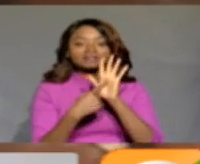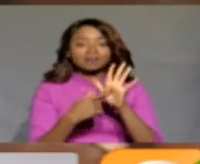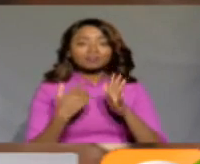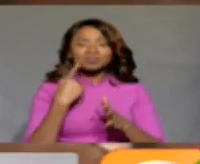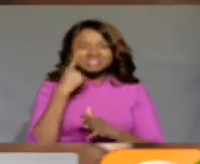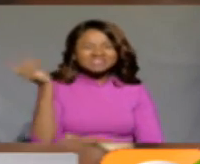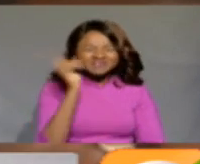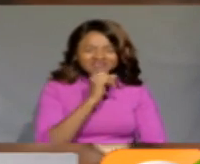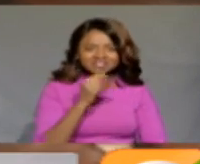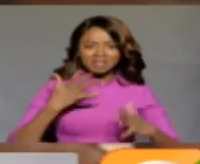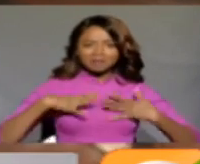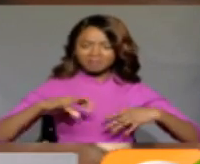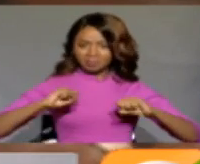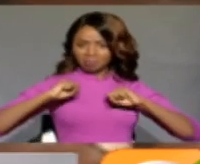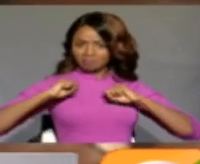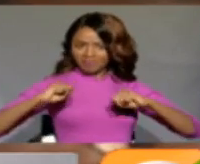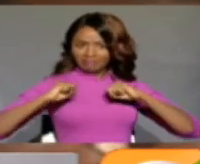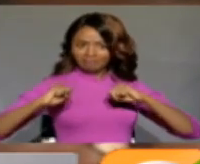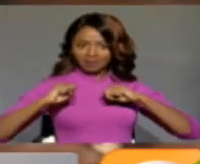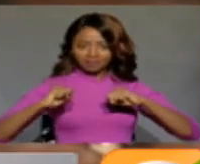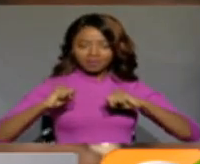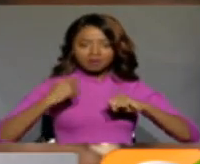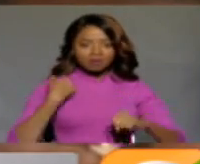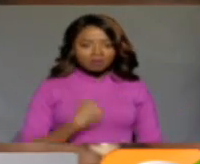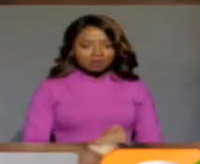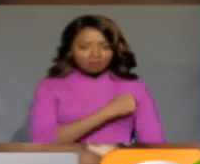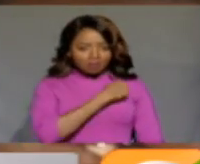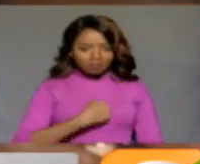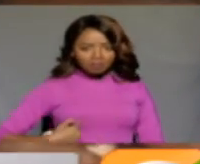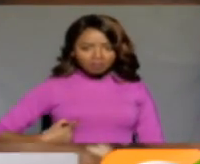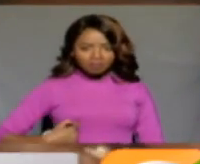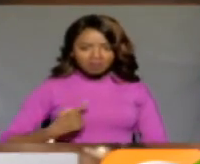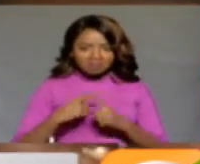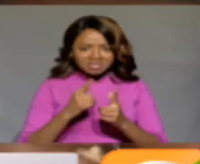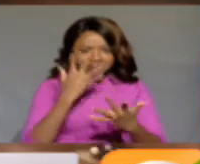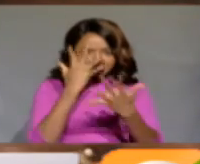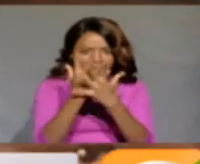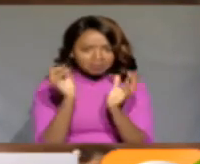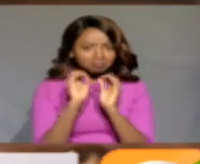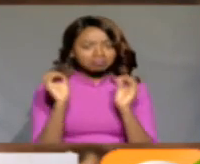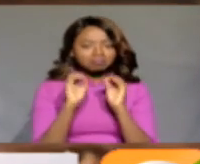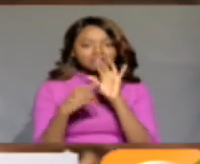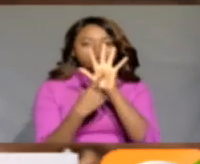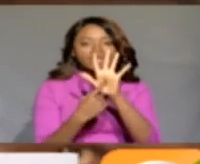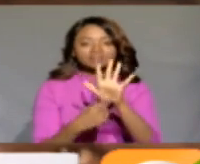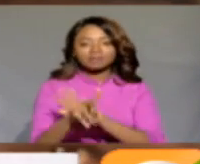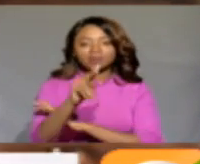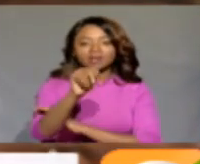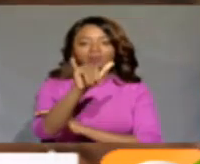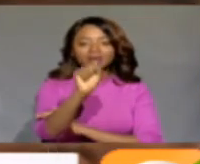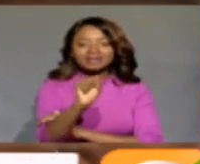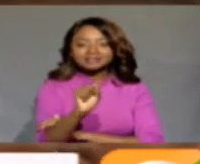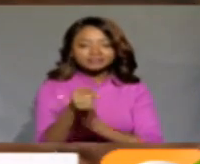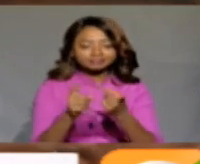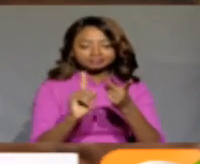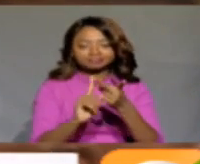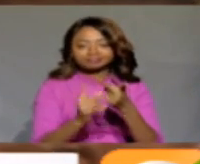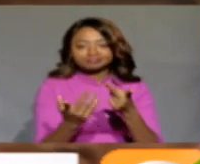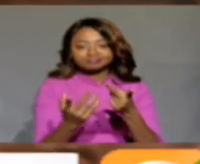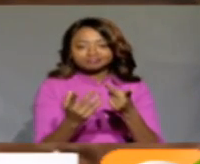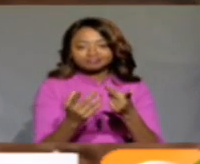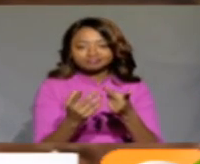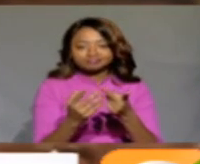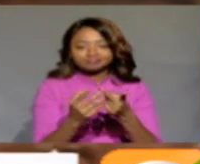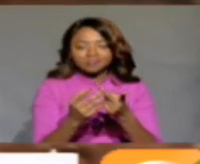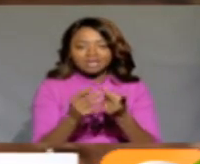personnel committing serious crimes, and we are not seeing them in serving jail terms. For example, we had the NOS saga, we had the dam